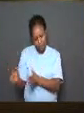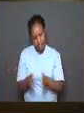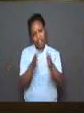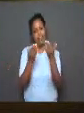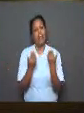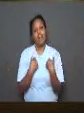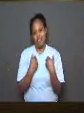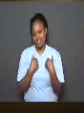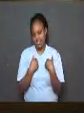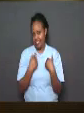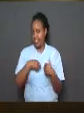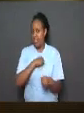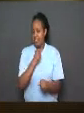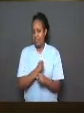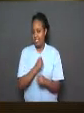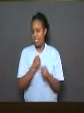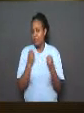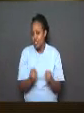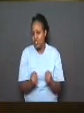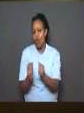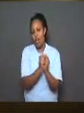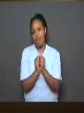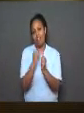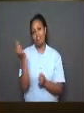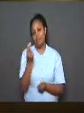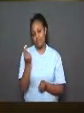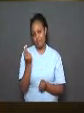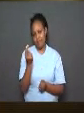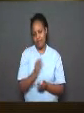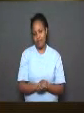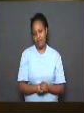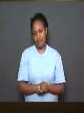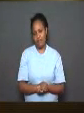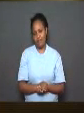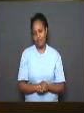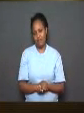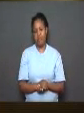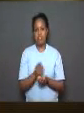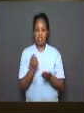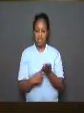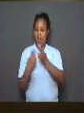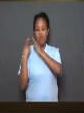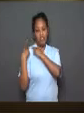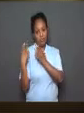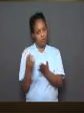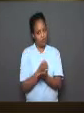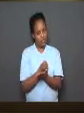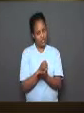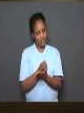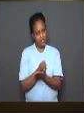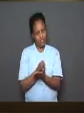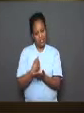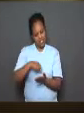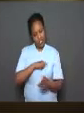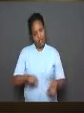different ways that we can work for the common good. We can take responsibility